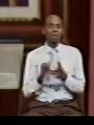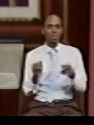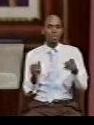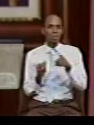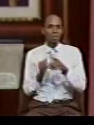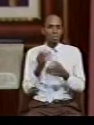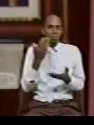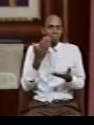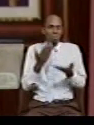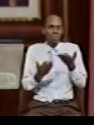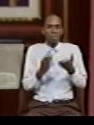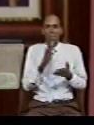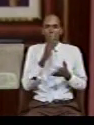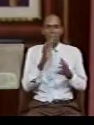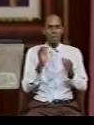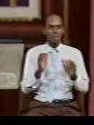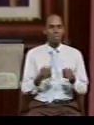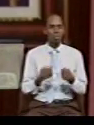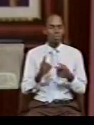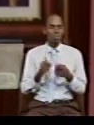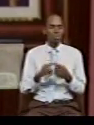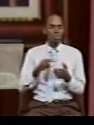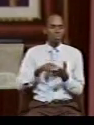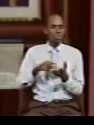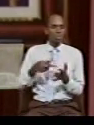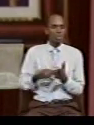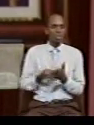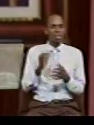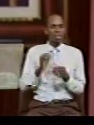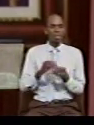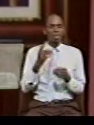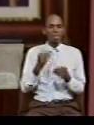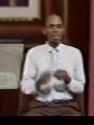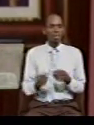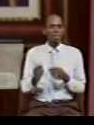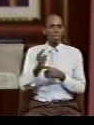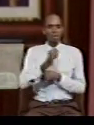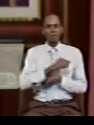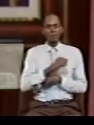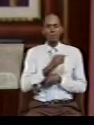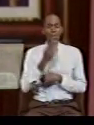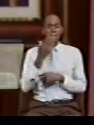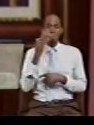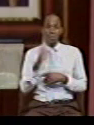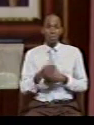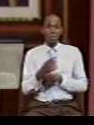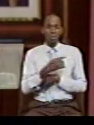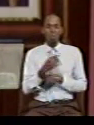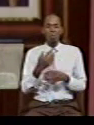in the evil day, whatever evil day, the day of temptation,